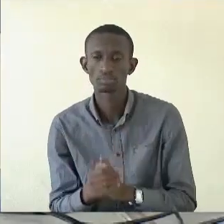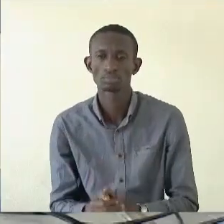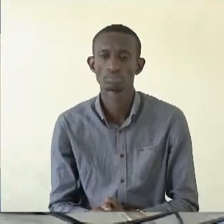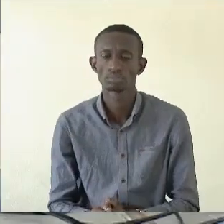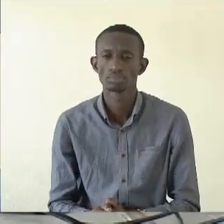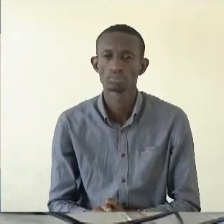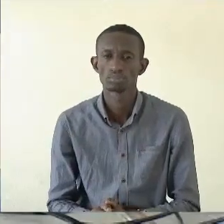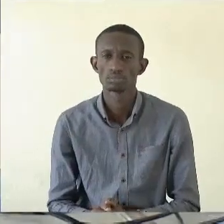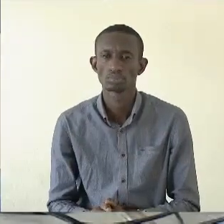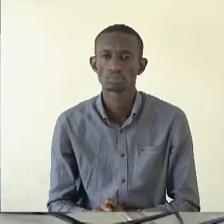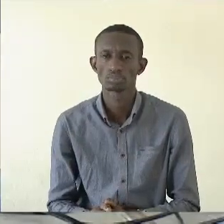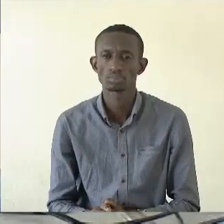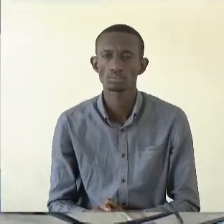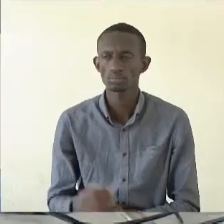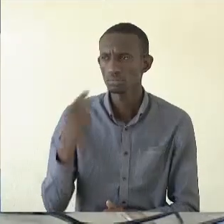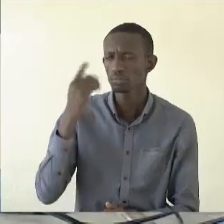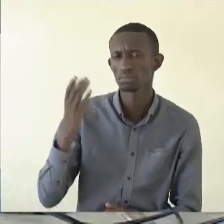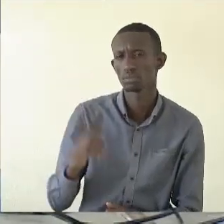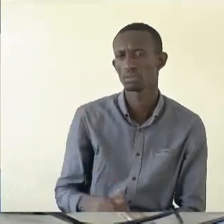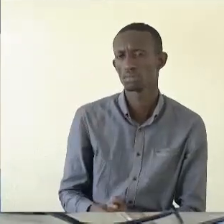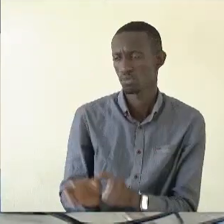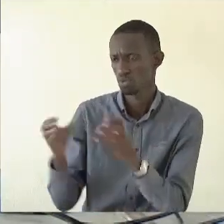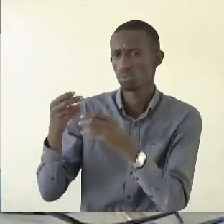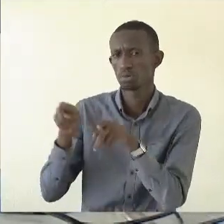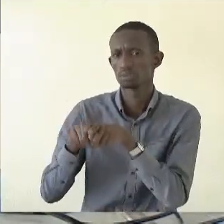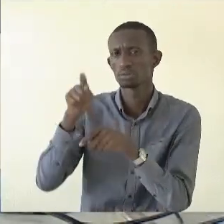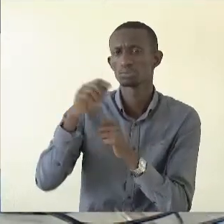how the compound looks like.